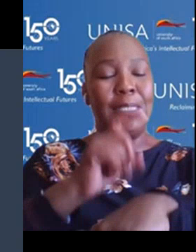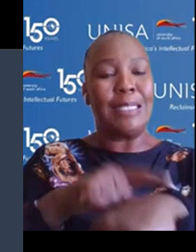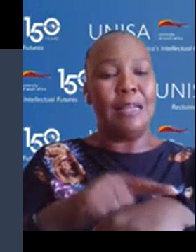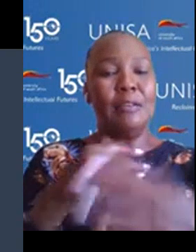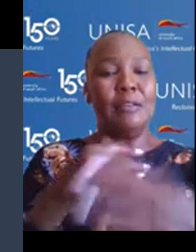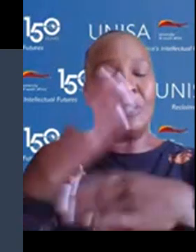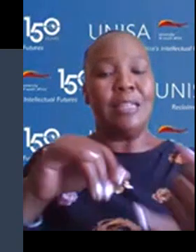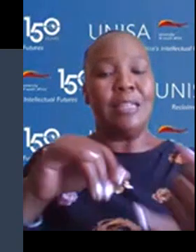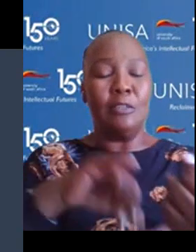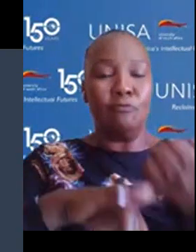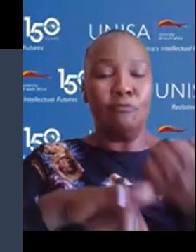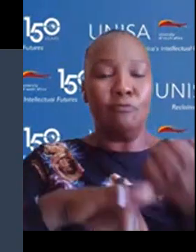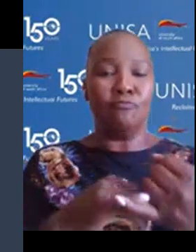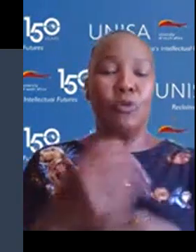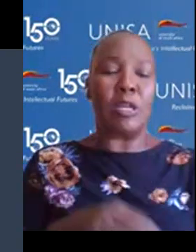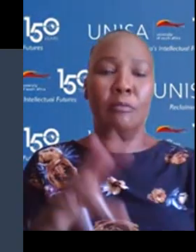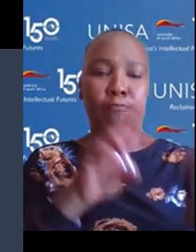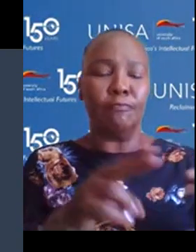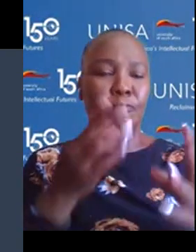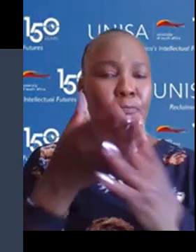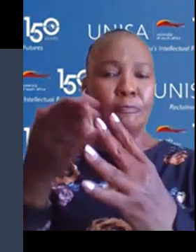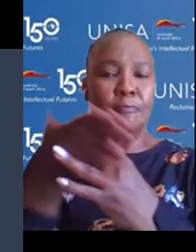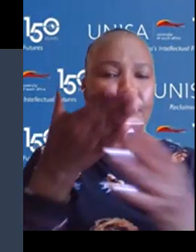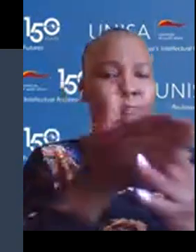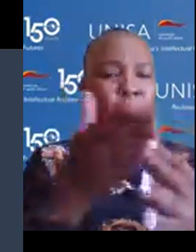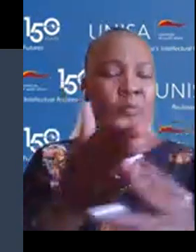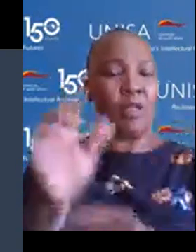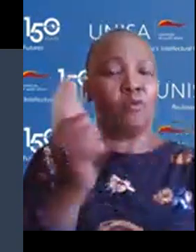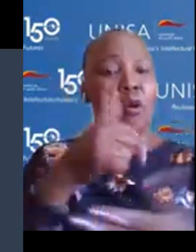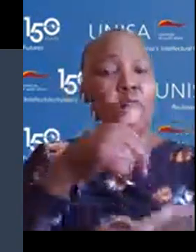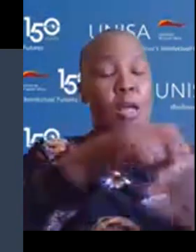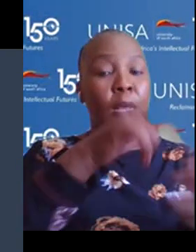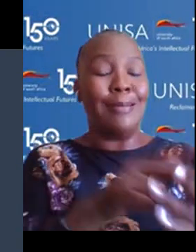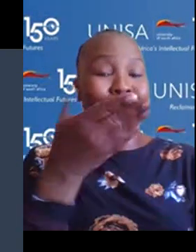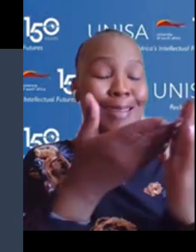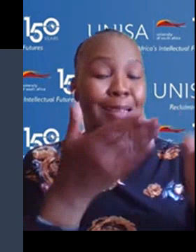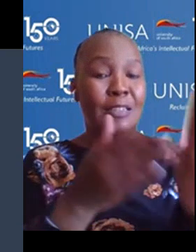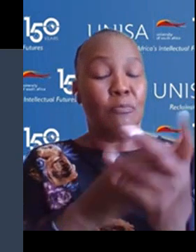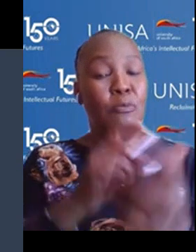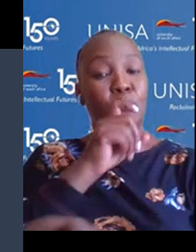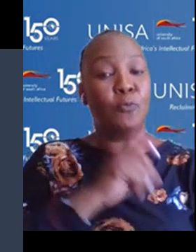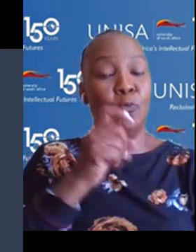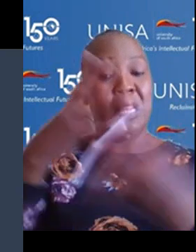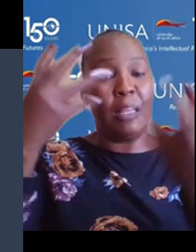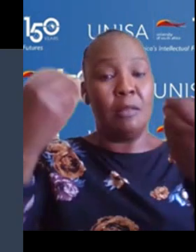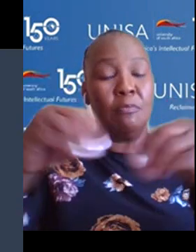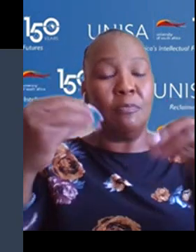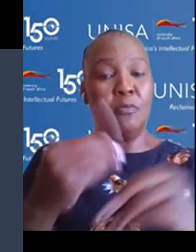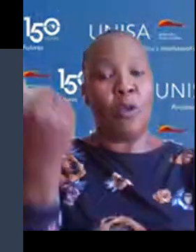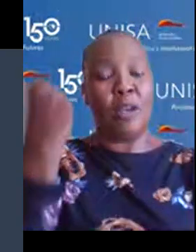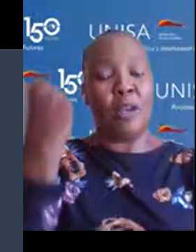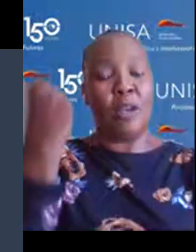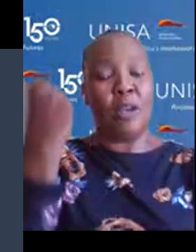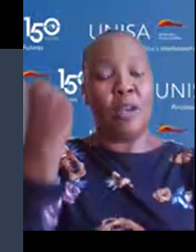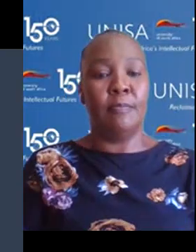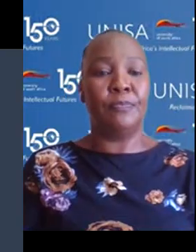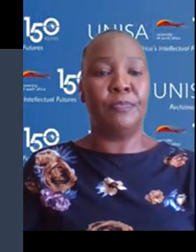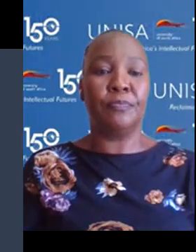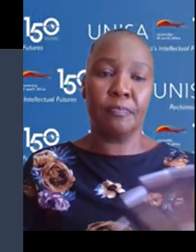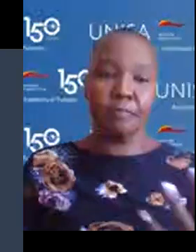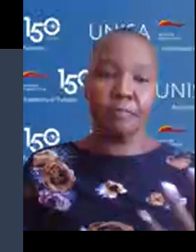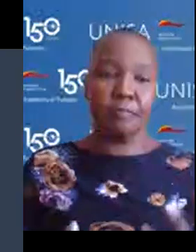go and explore all these apps that's available, because this is the apps that you might be using in business one day. So